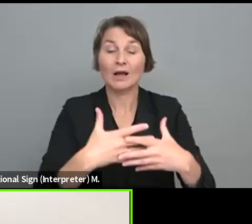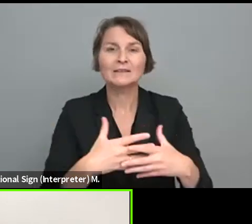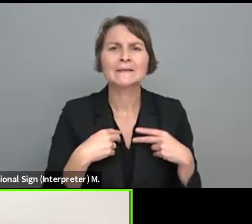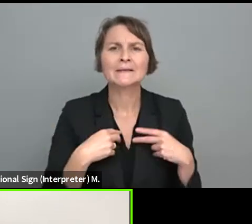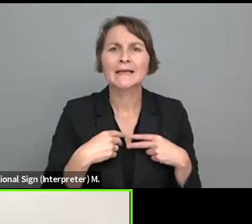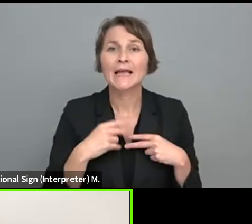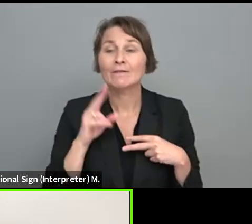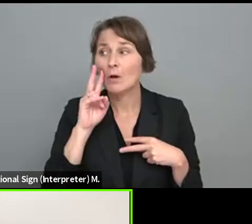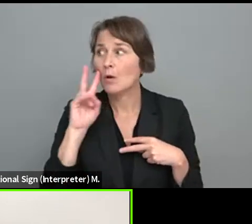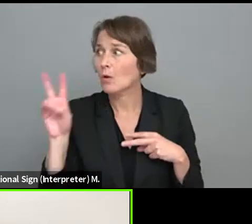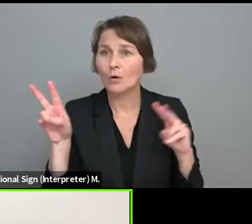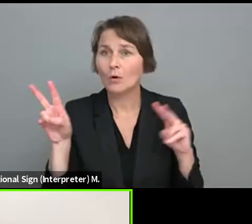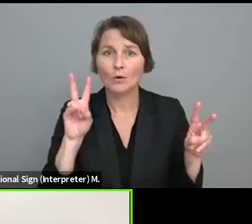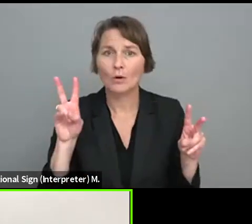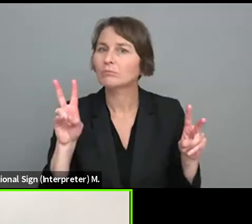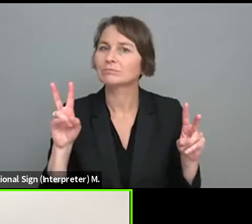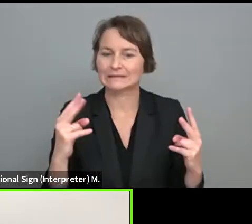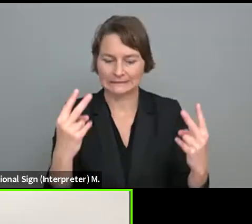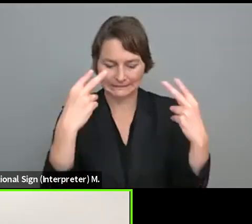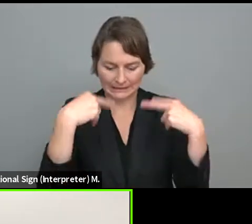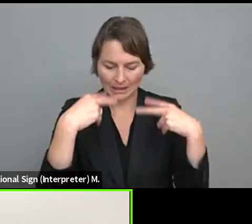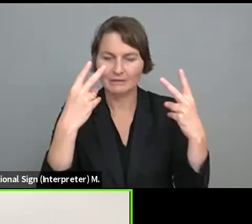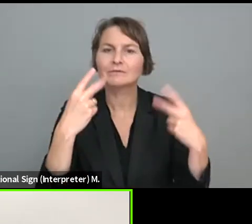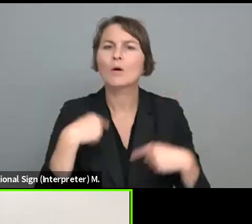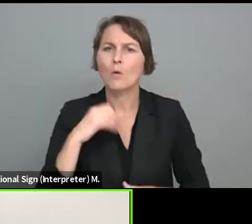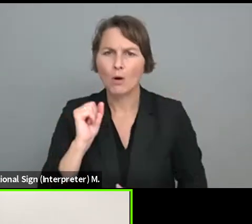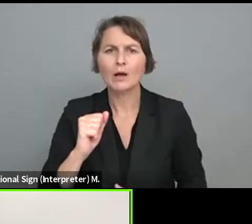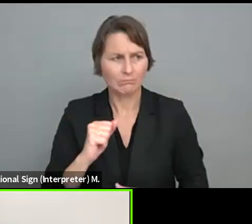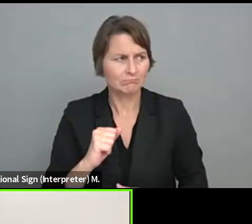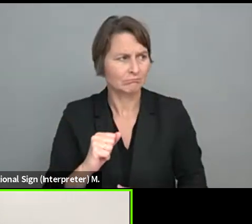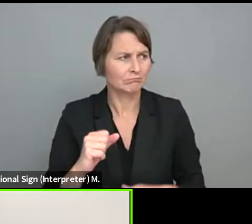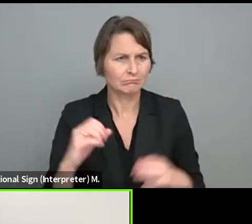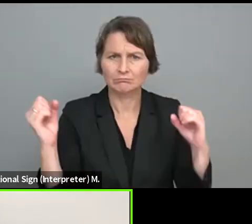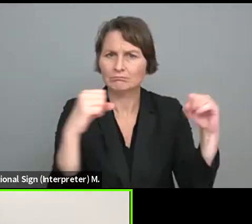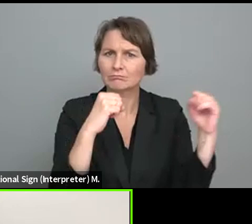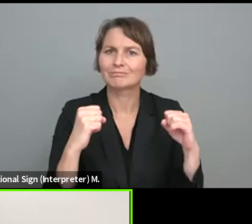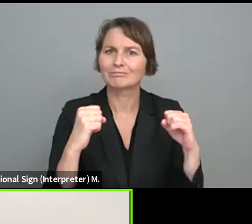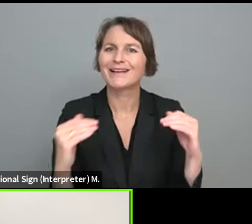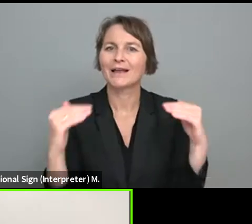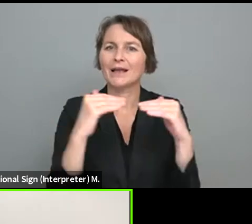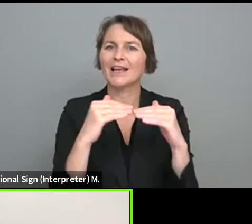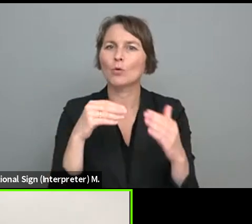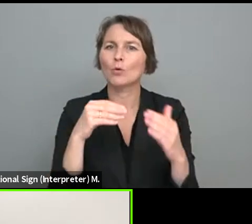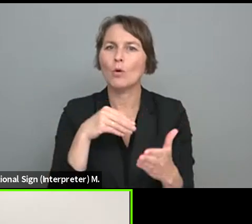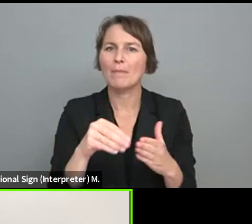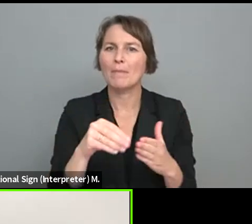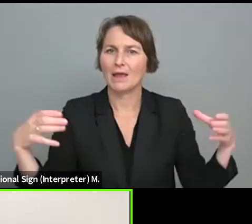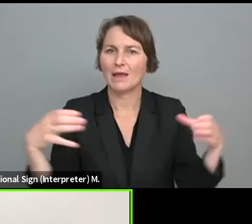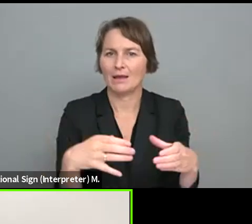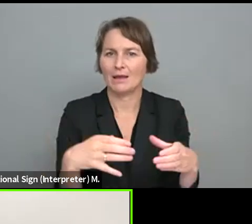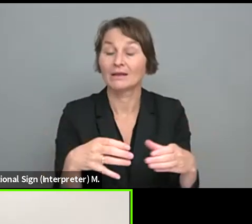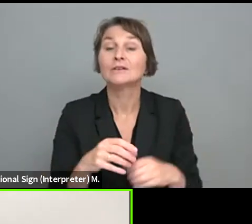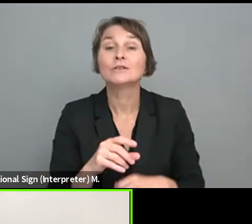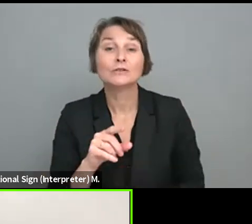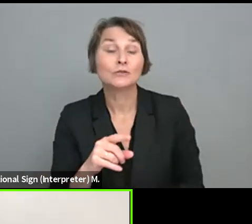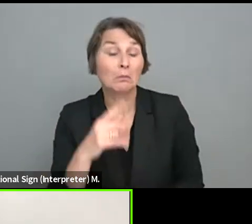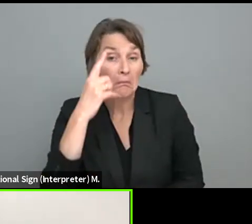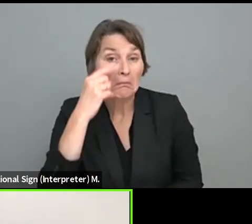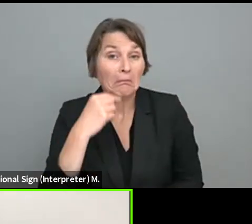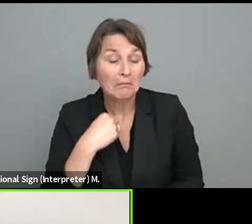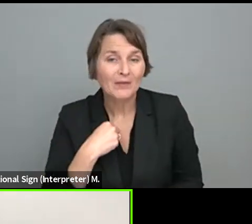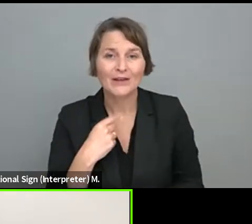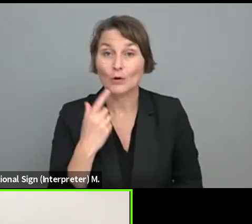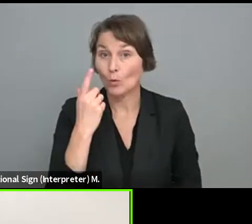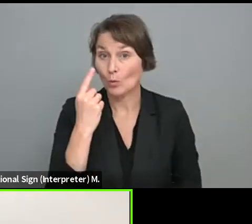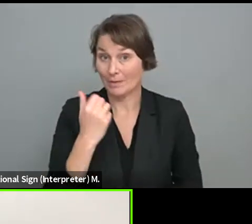is ourselves. So we're like, yeah, we should go for equal pay. And so I think for women in their own profession, I would